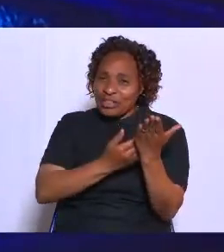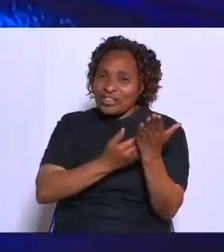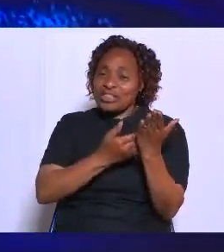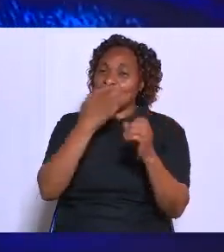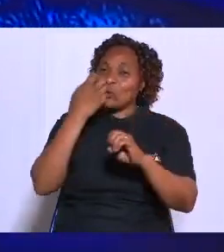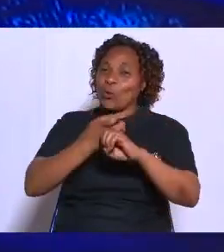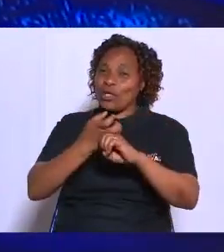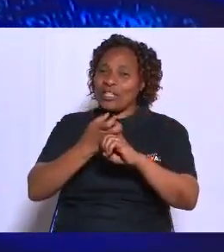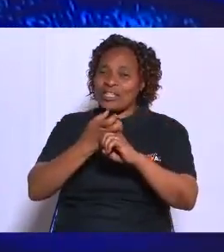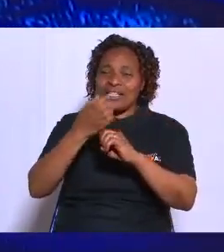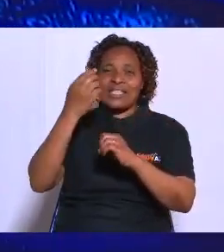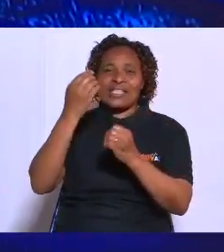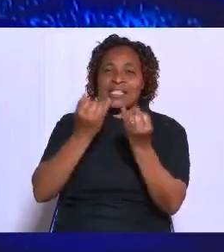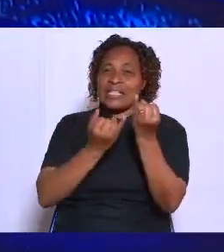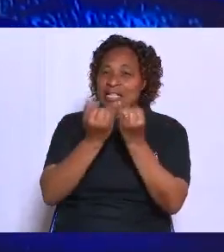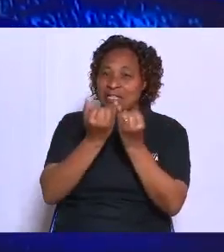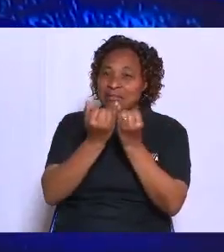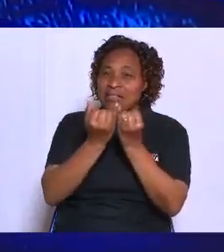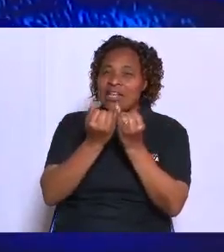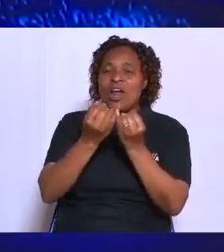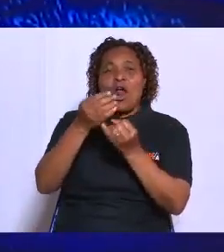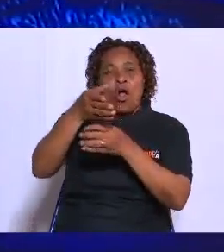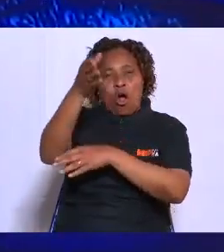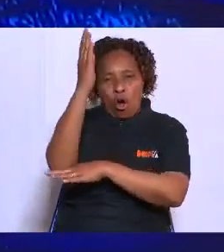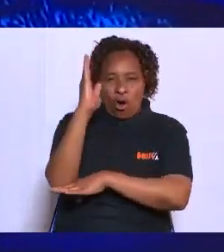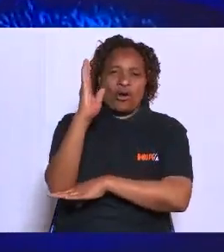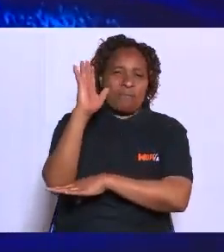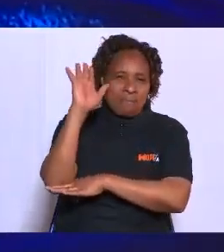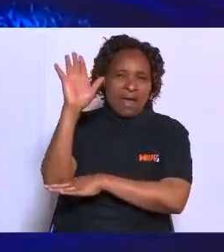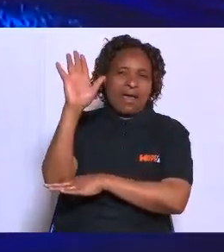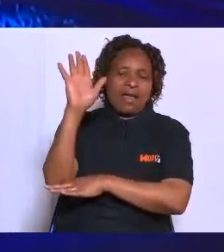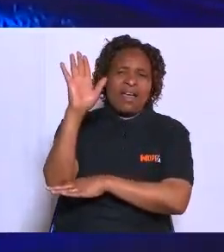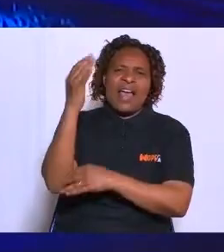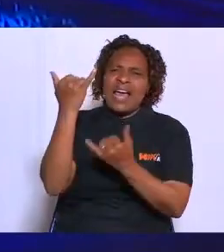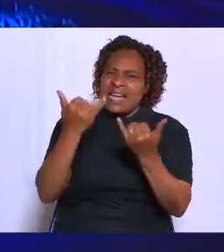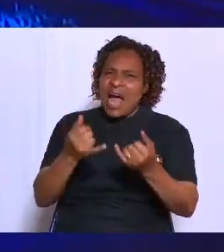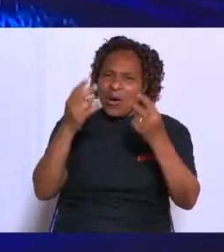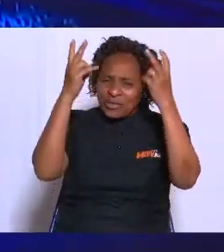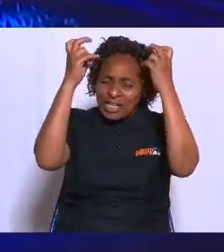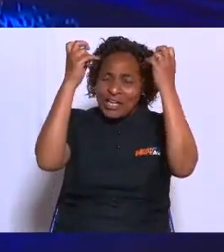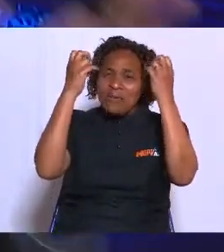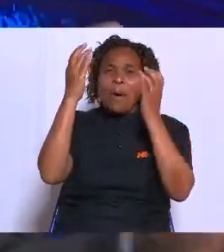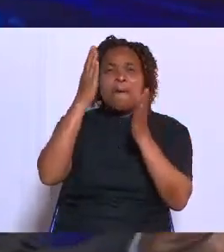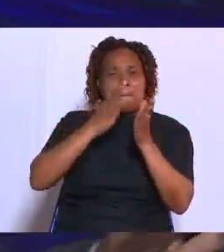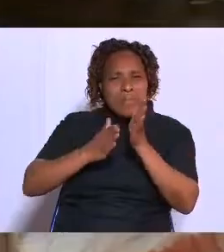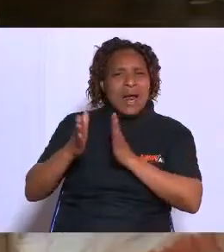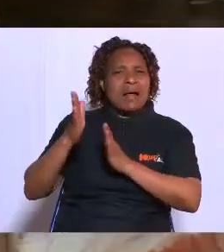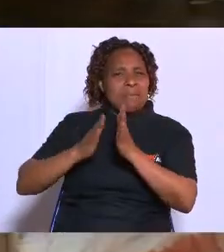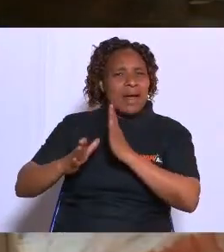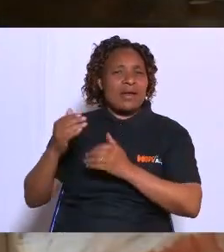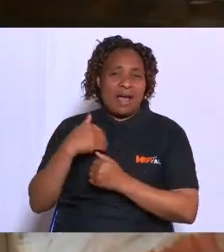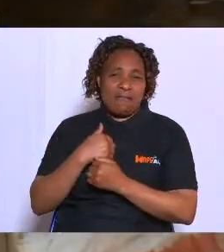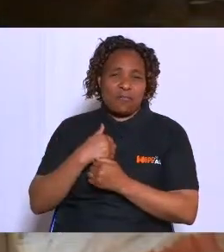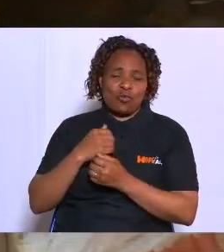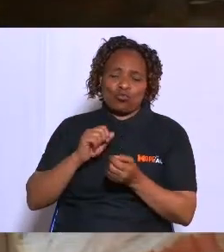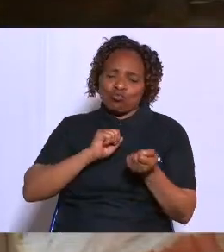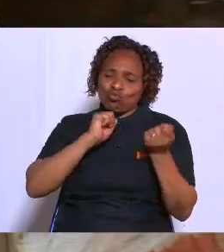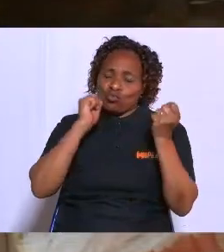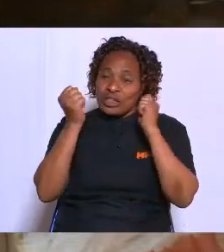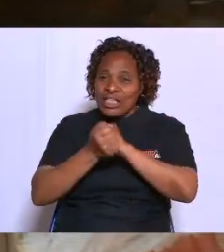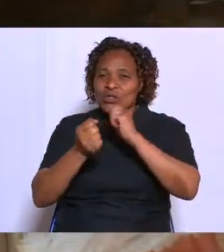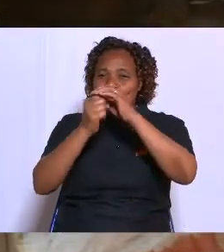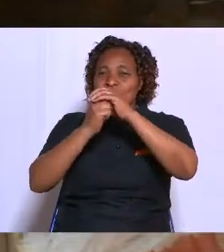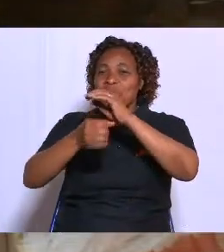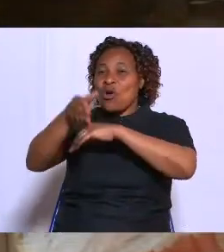of the Sabbath who wrote that with his own finger God wrote it see the devil has a plan shift from worshiping